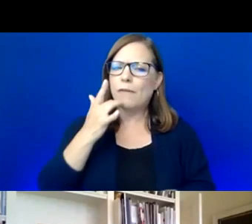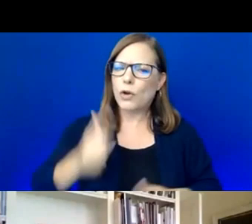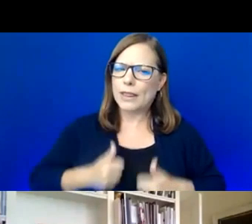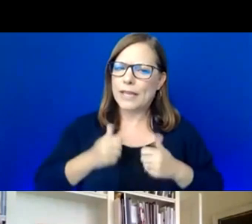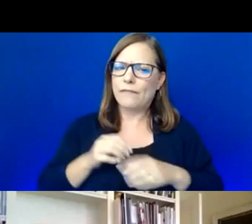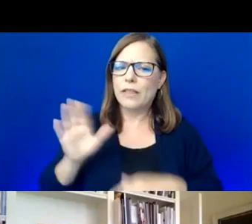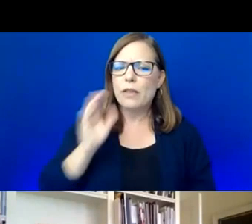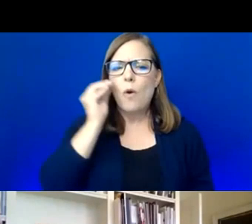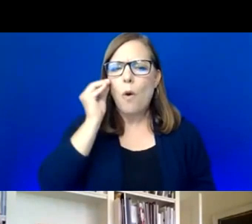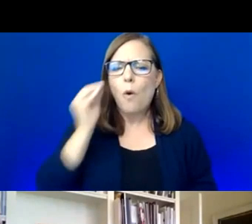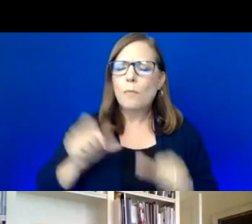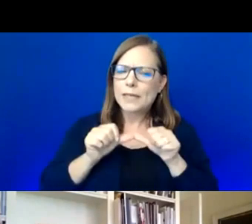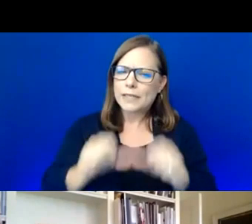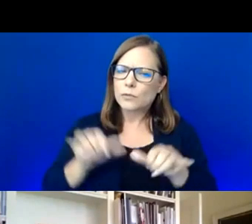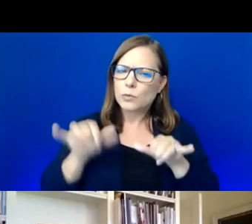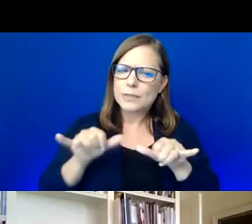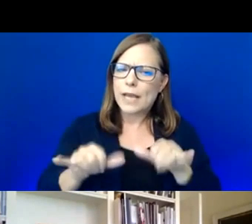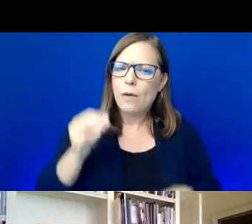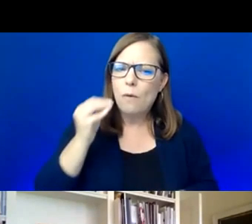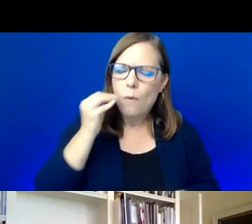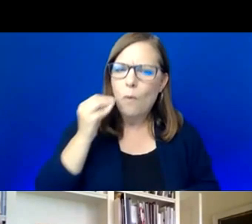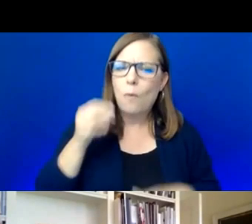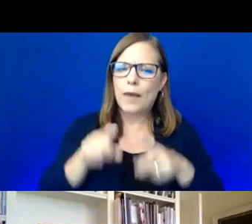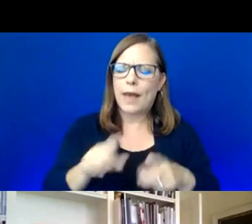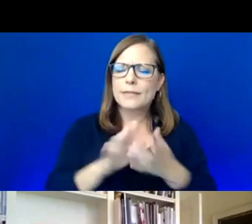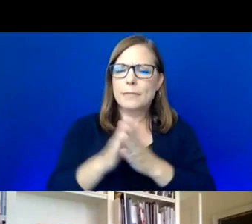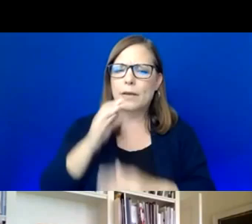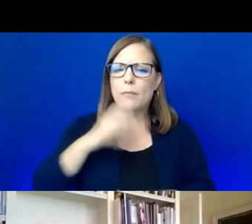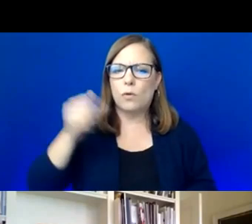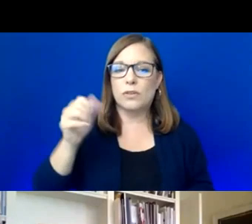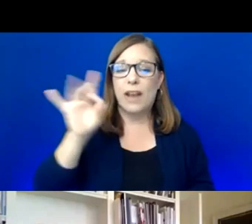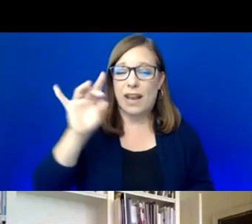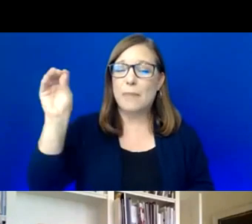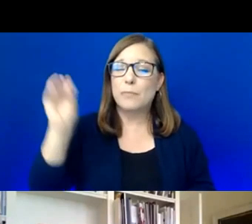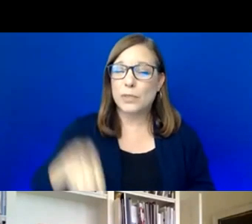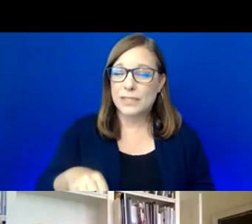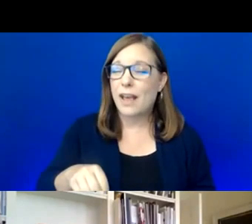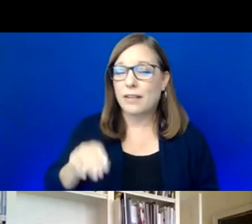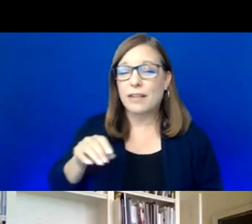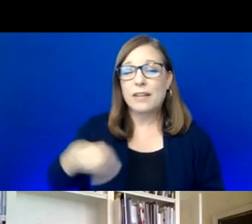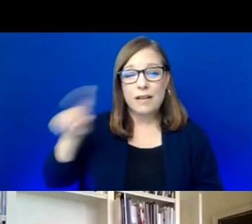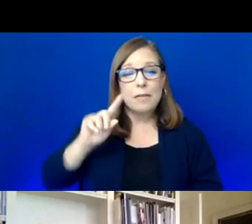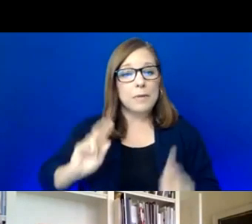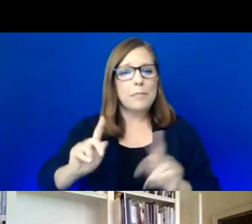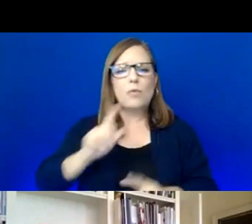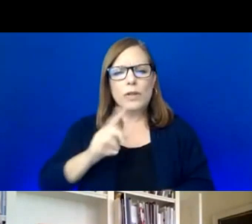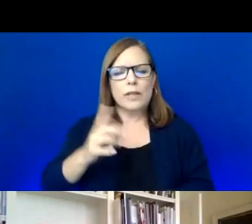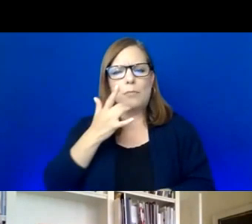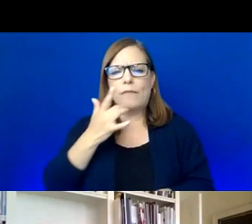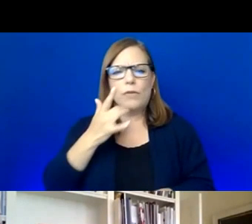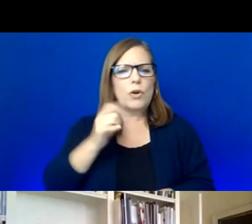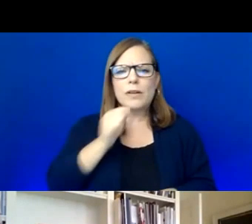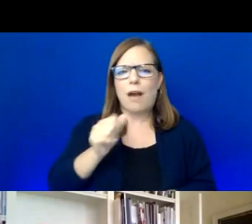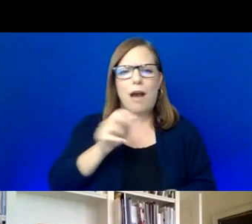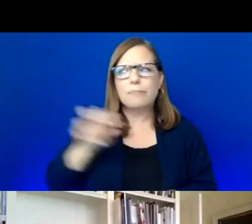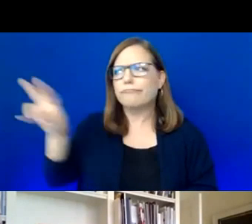communities as they age. You looked at the figure, 88% really prefer to stay and age in place.